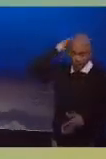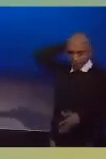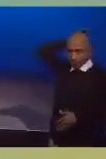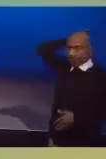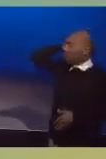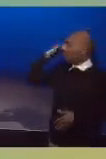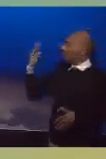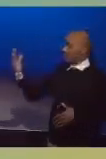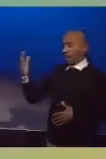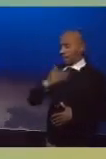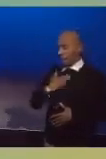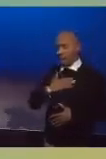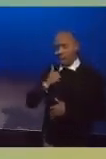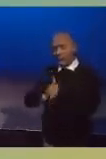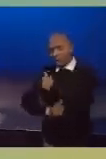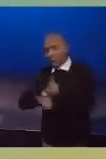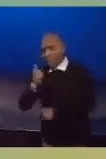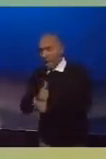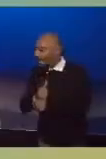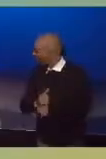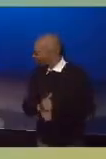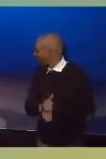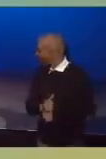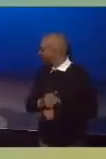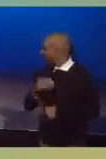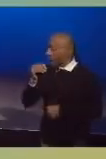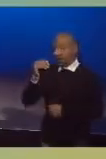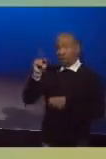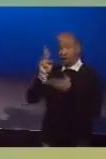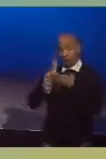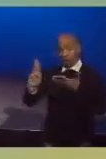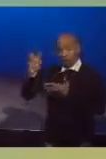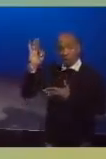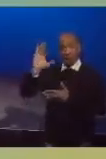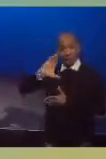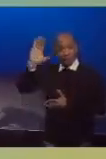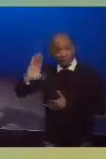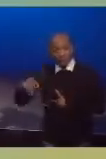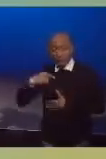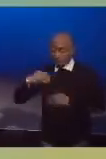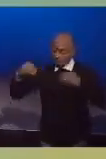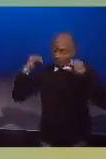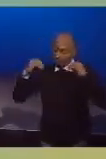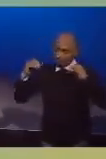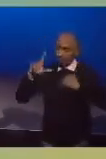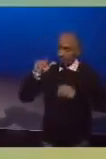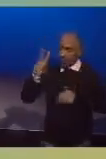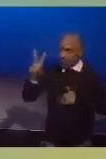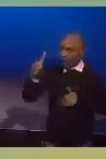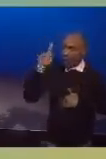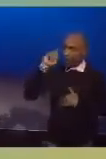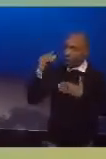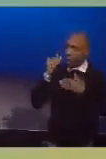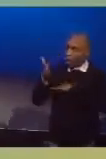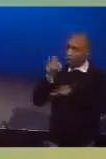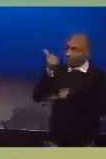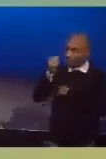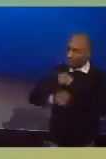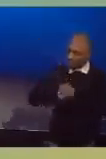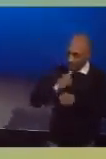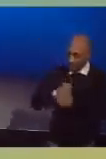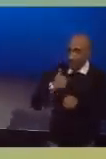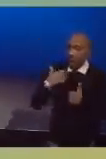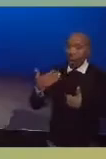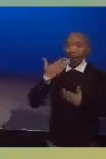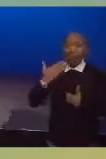my alma mater, and the University of Chicago, where I taught law for a decade. I want to thank